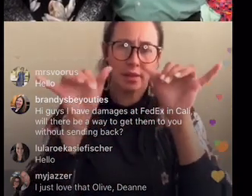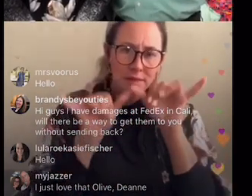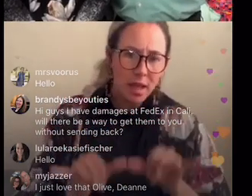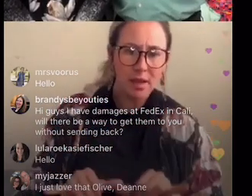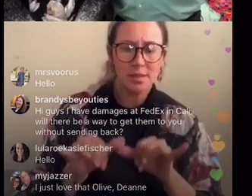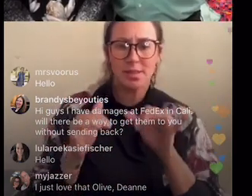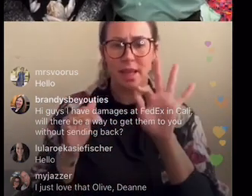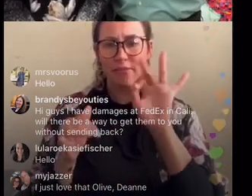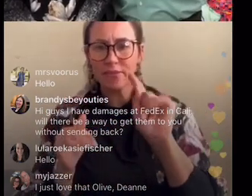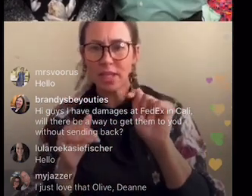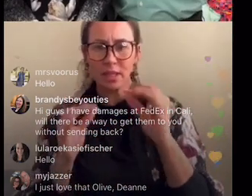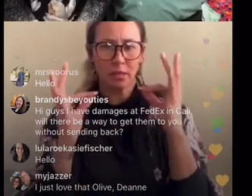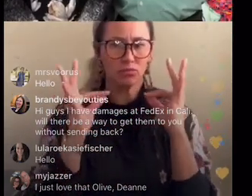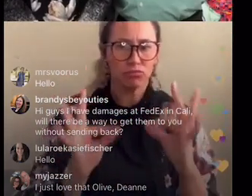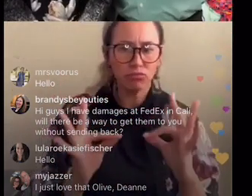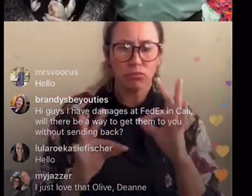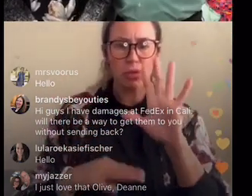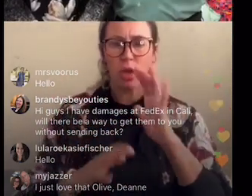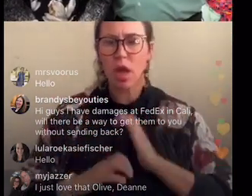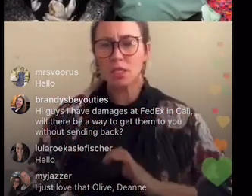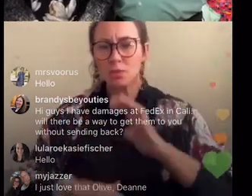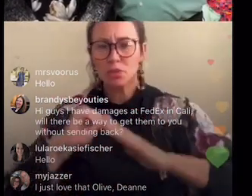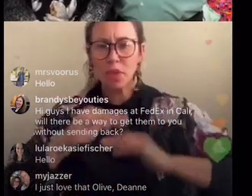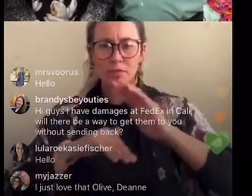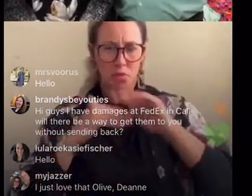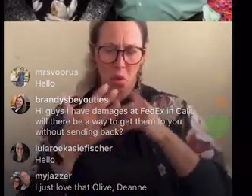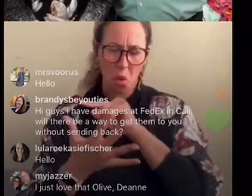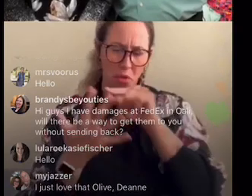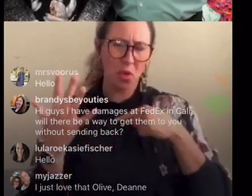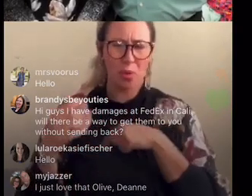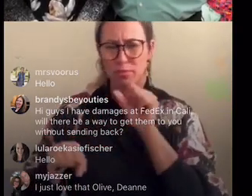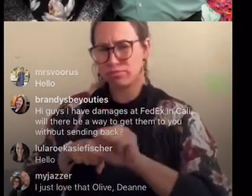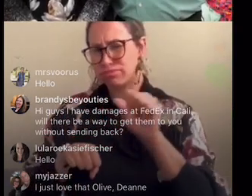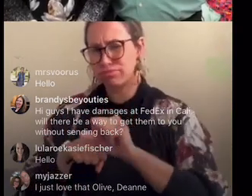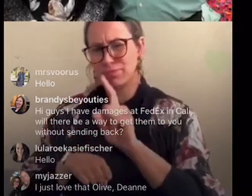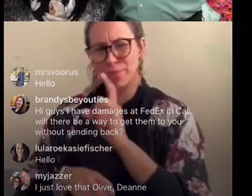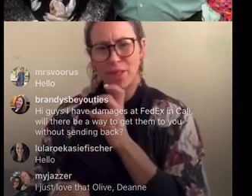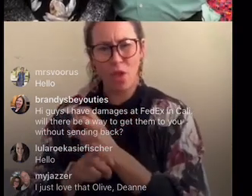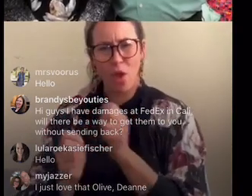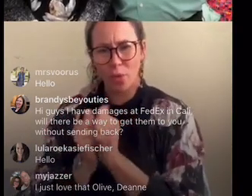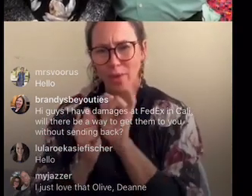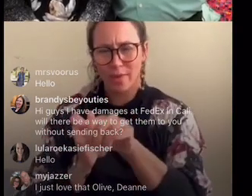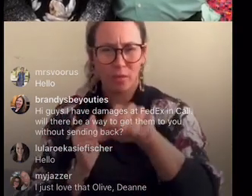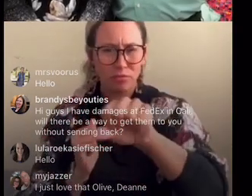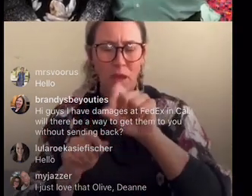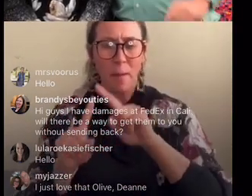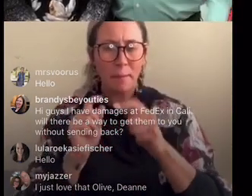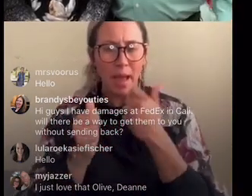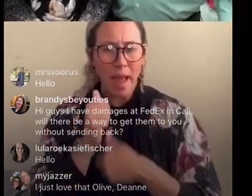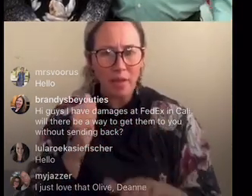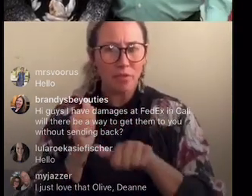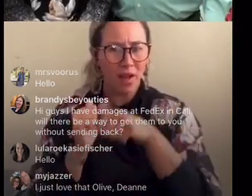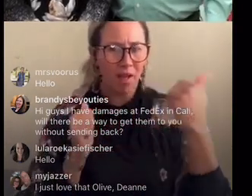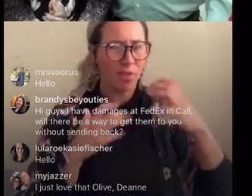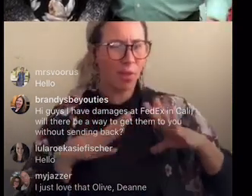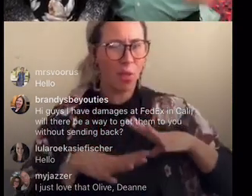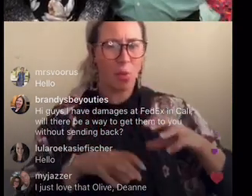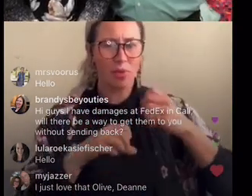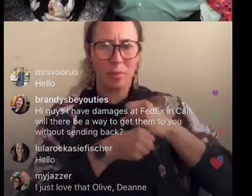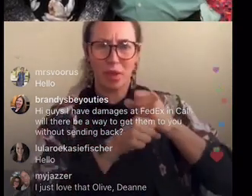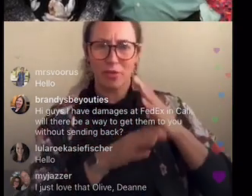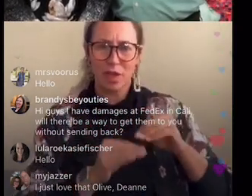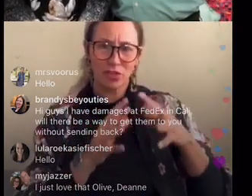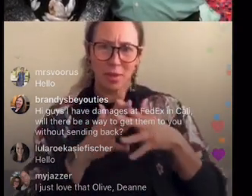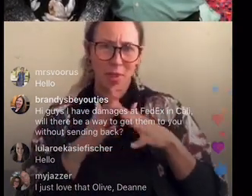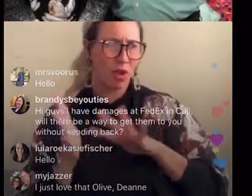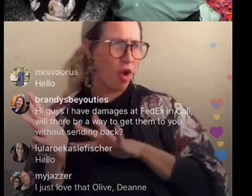that your customers are comfortable. All of those things we work really, really hard at. But guess what? So does every other clothes manufacturer in America.